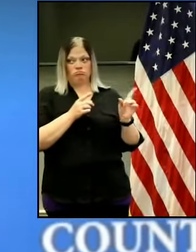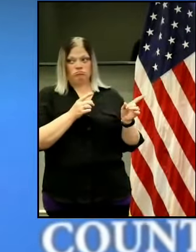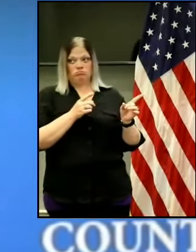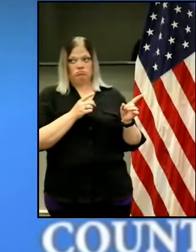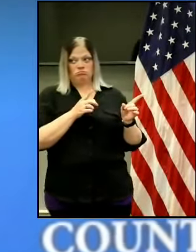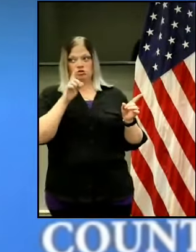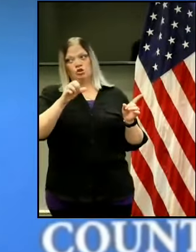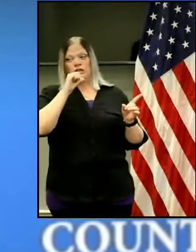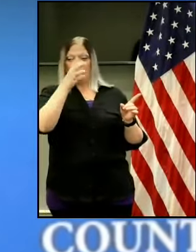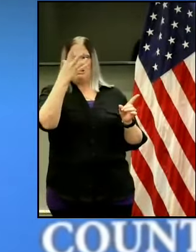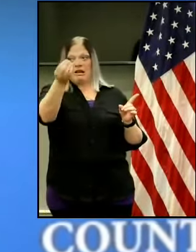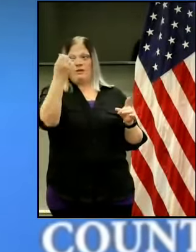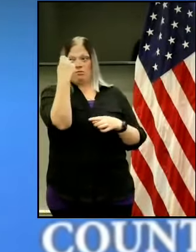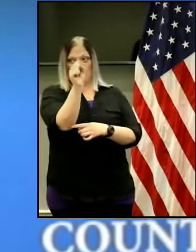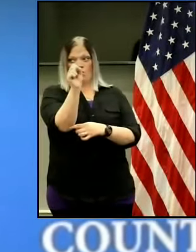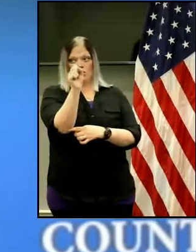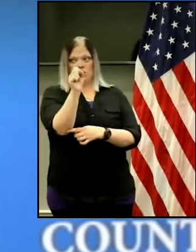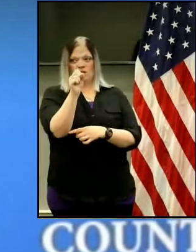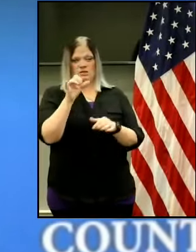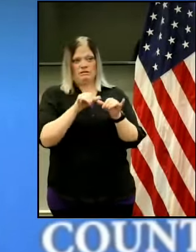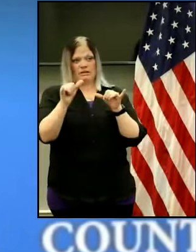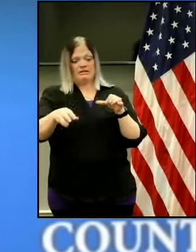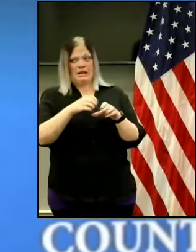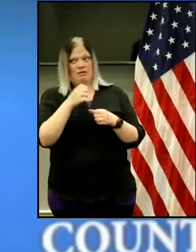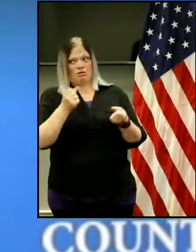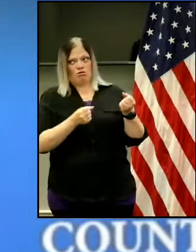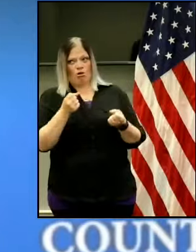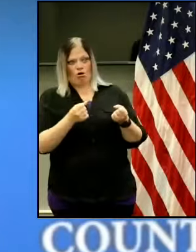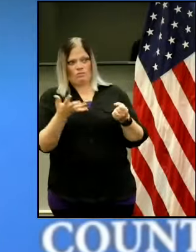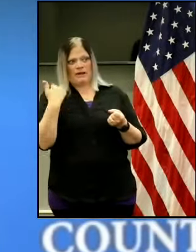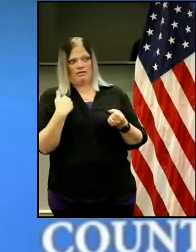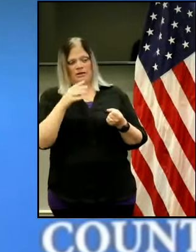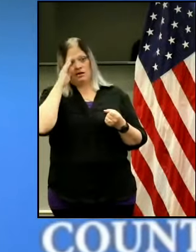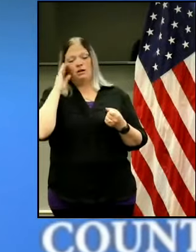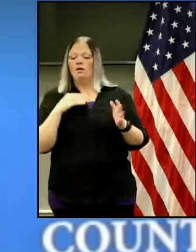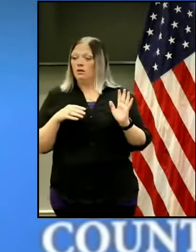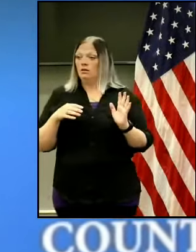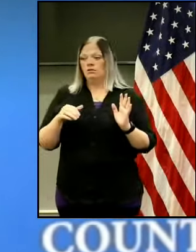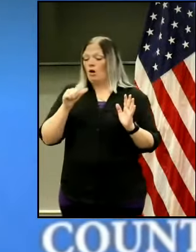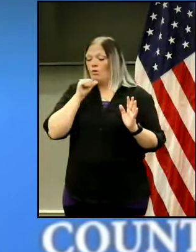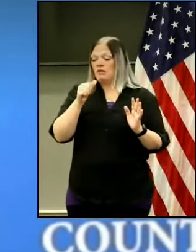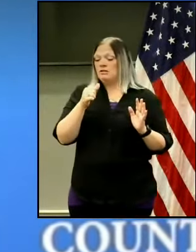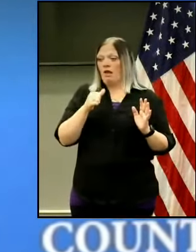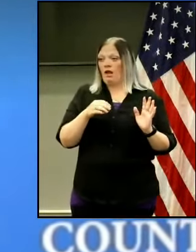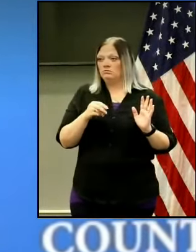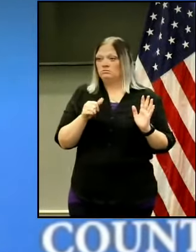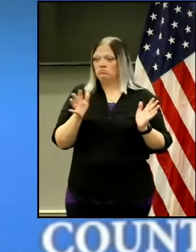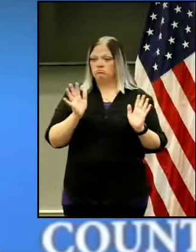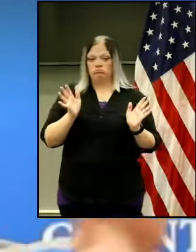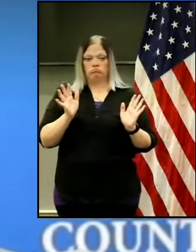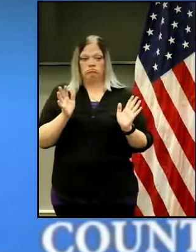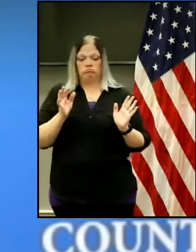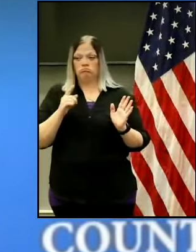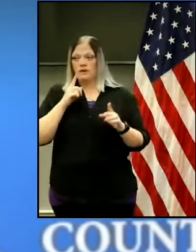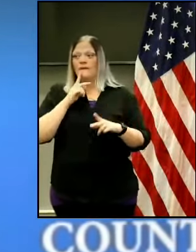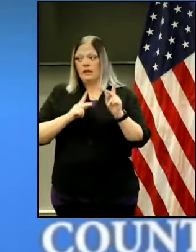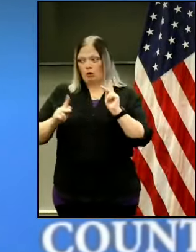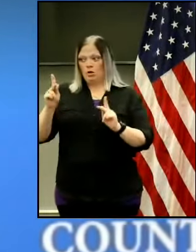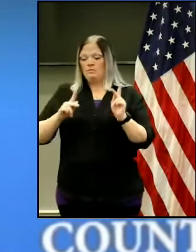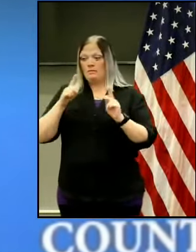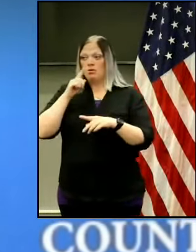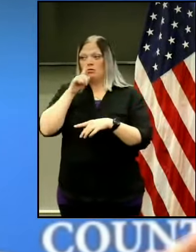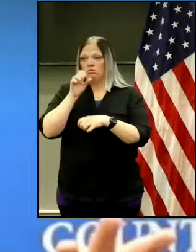shouldn't be out there protesting, even though they stayed in their cars back then. And it must I mean, I did not. I did not say anything about those individuals. And there were people that